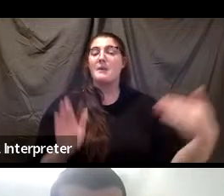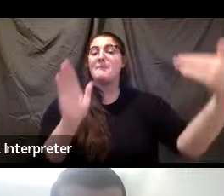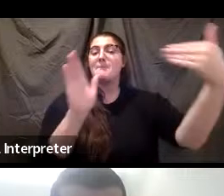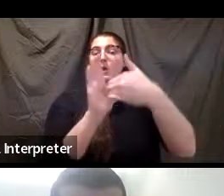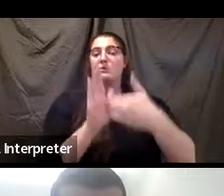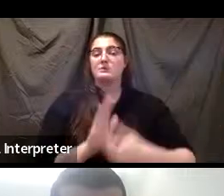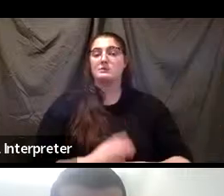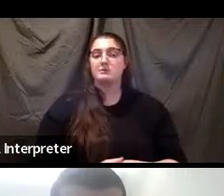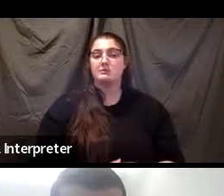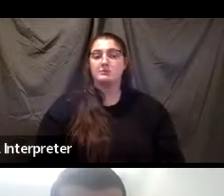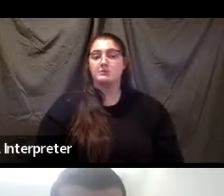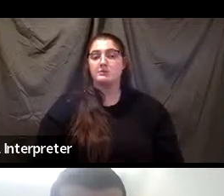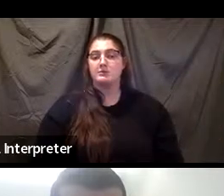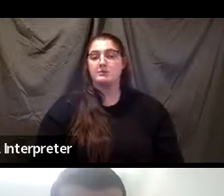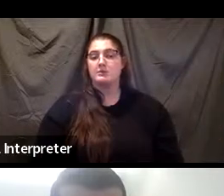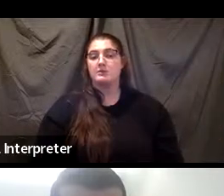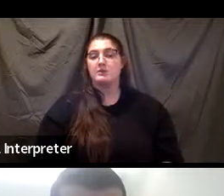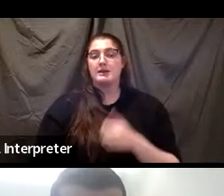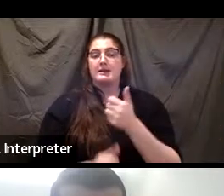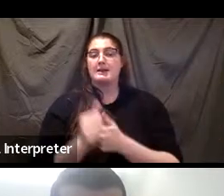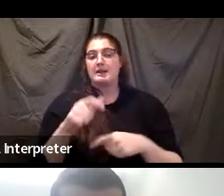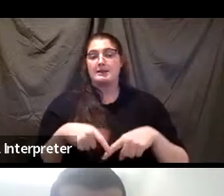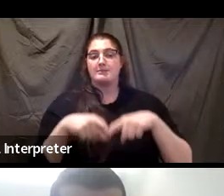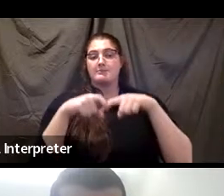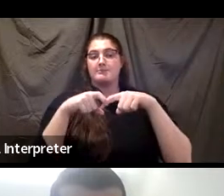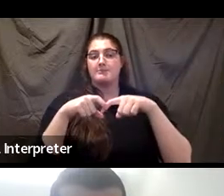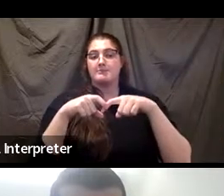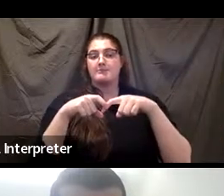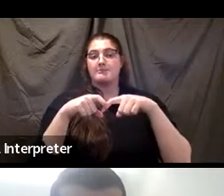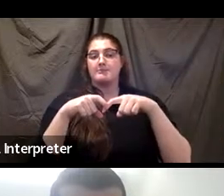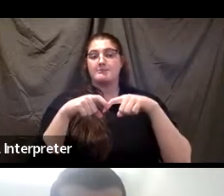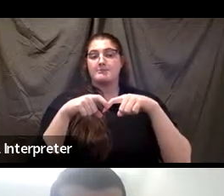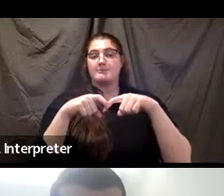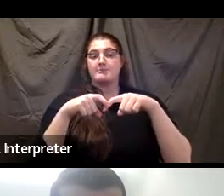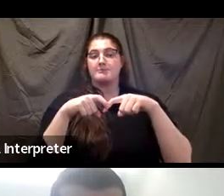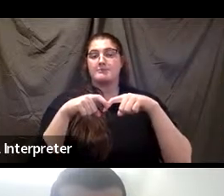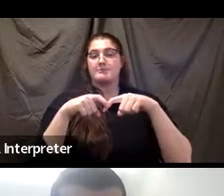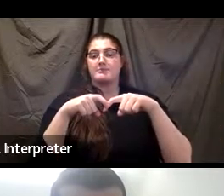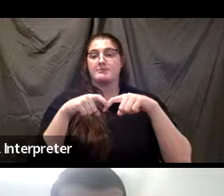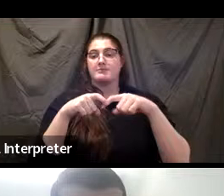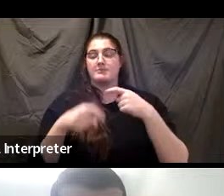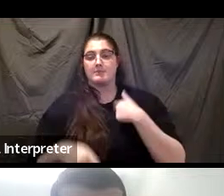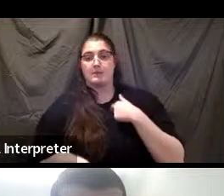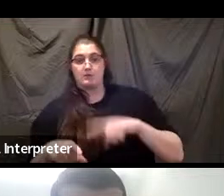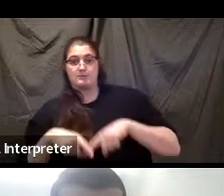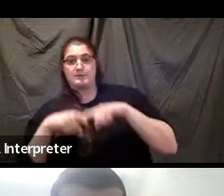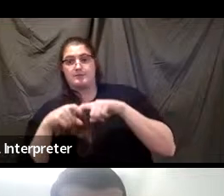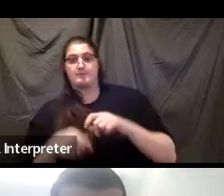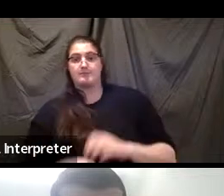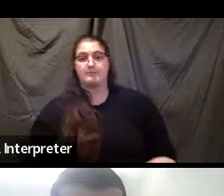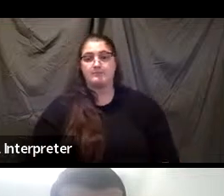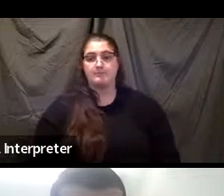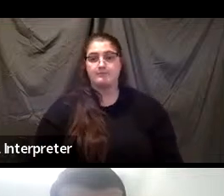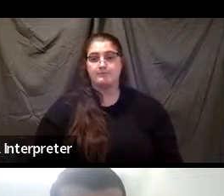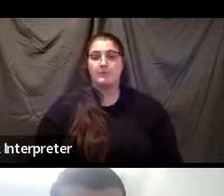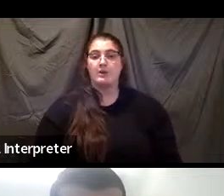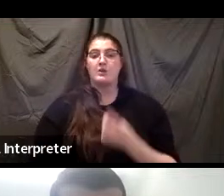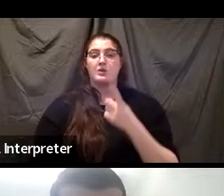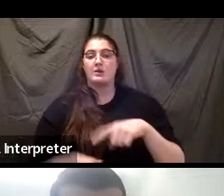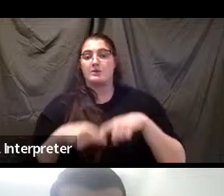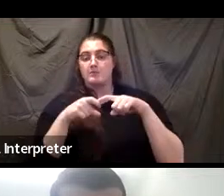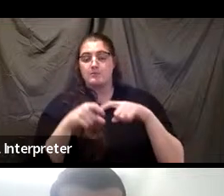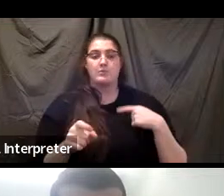Opposed. And any abstentions? I'll abstain. Okay, one abstention,